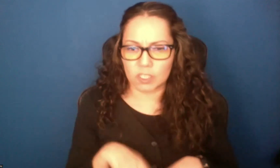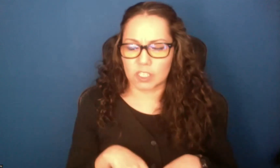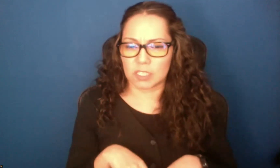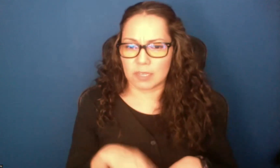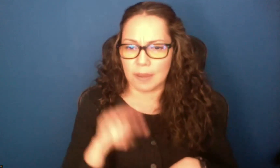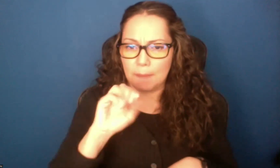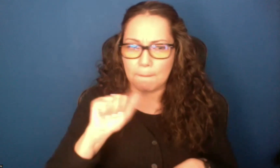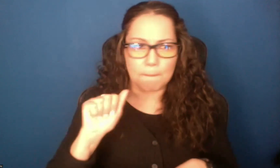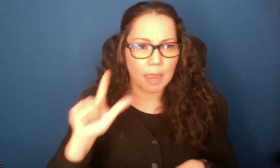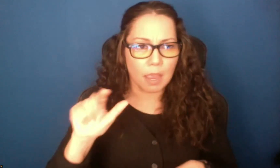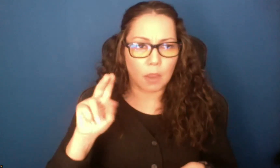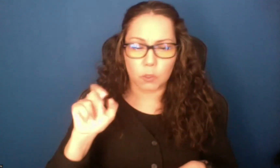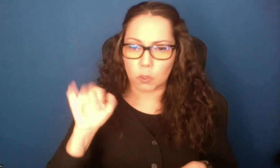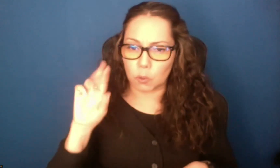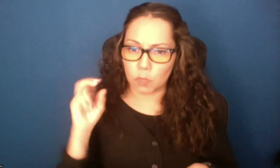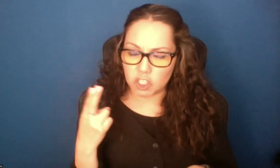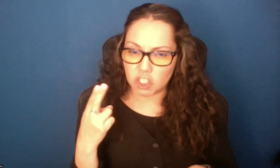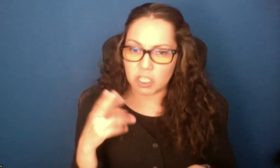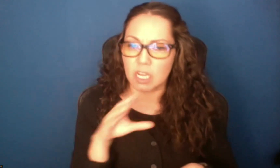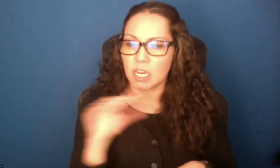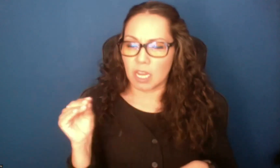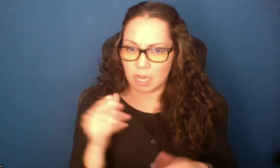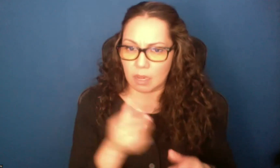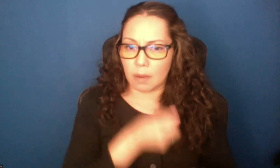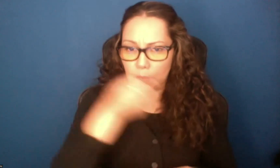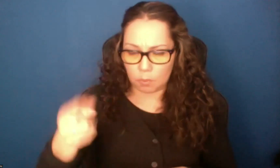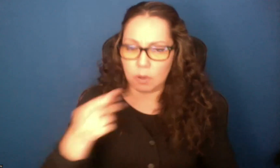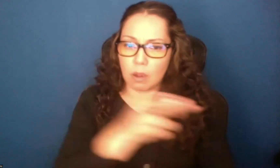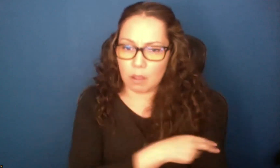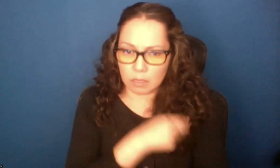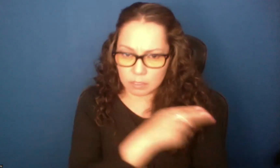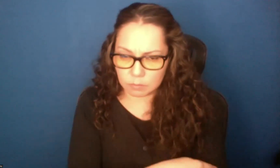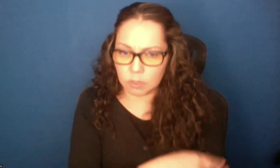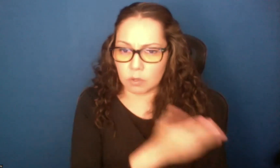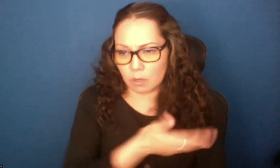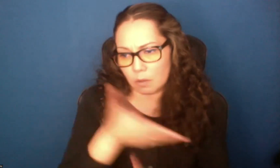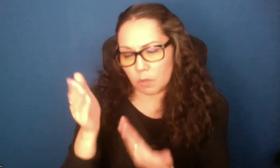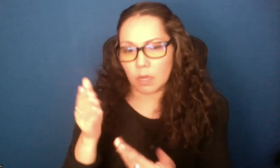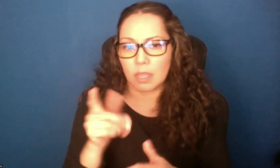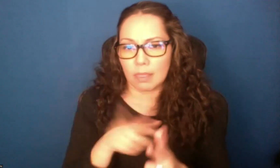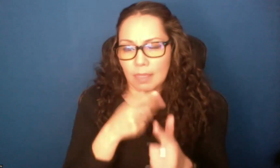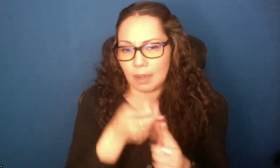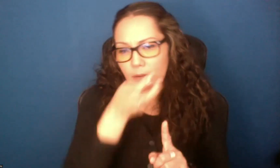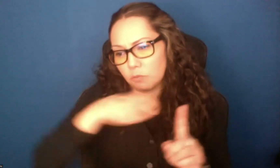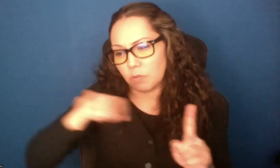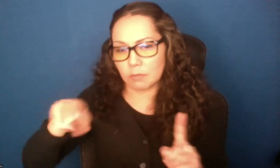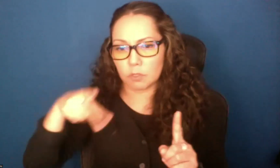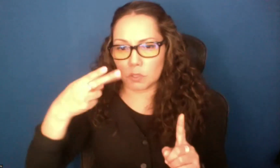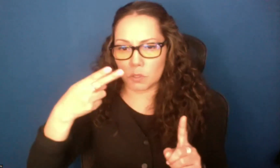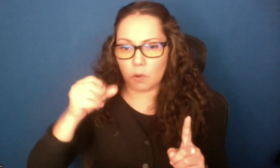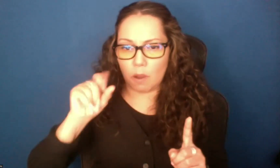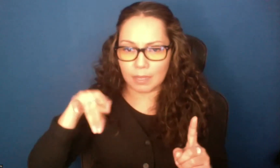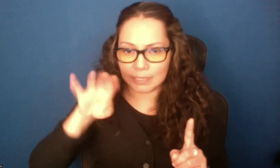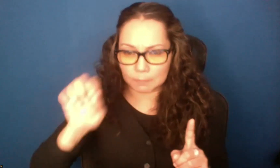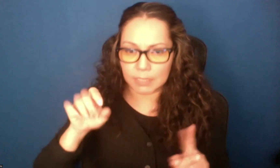I got her hospitalized and then took her home for hospice care. I thought she was